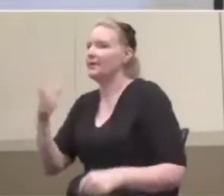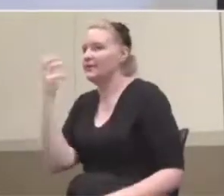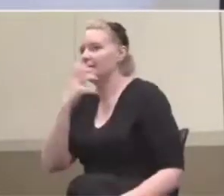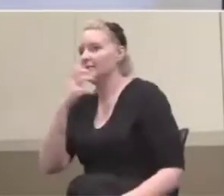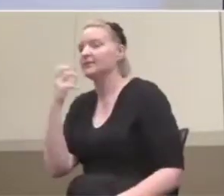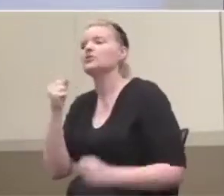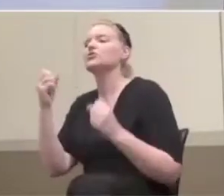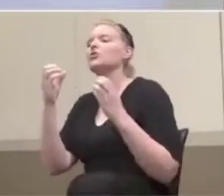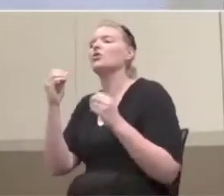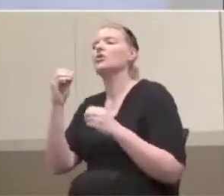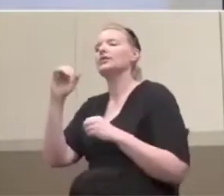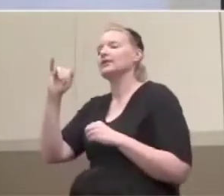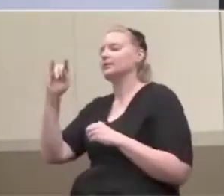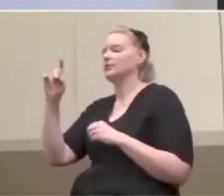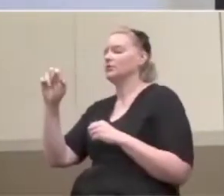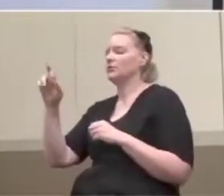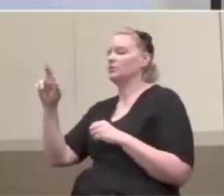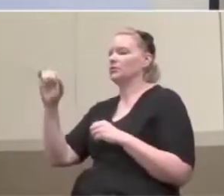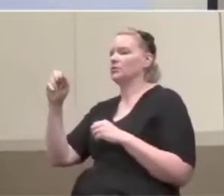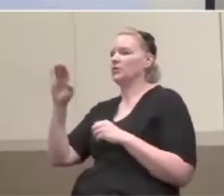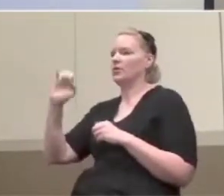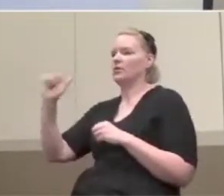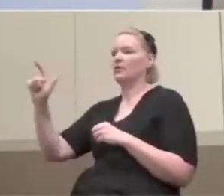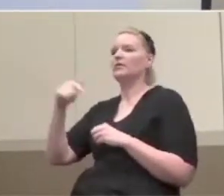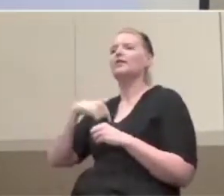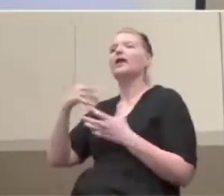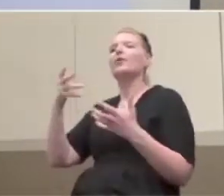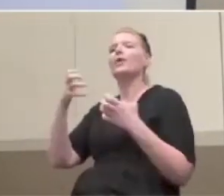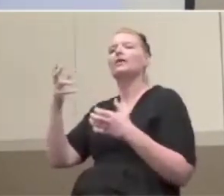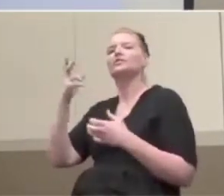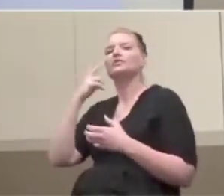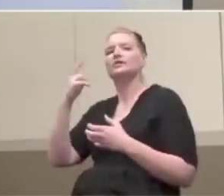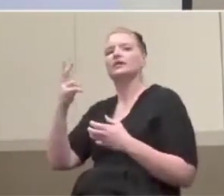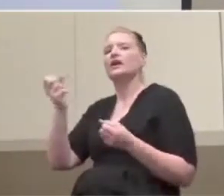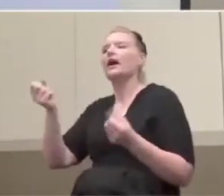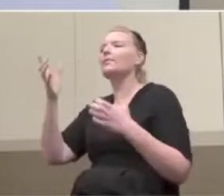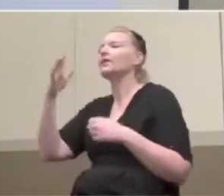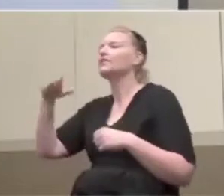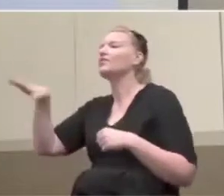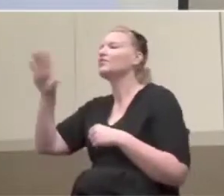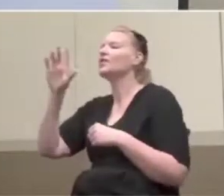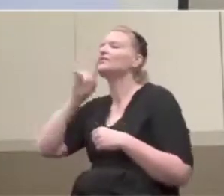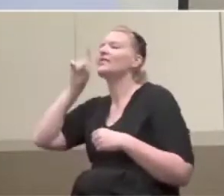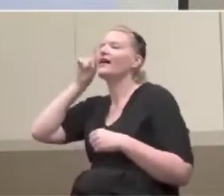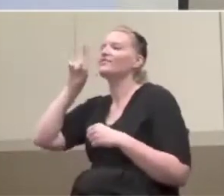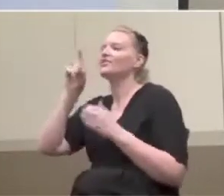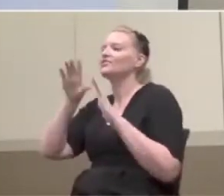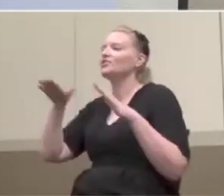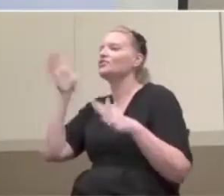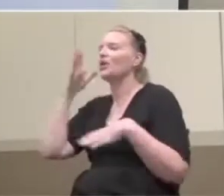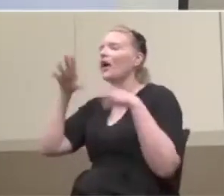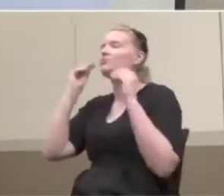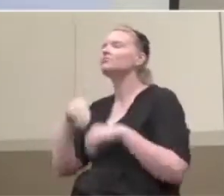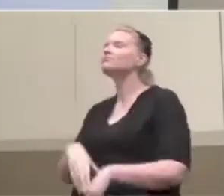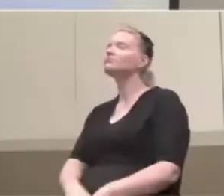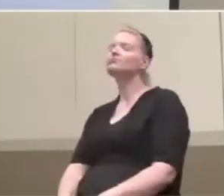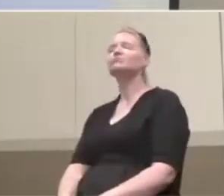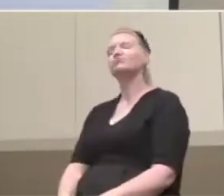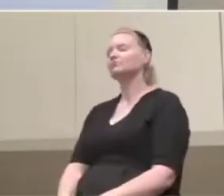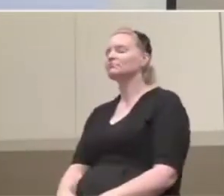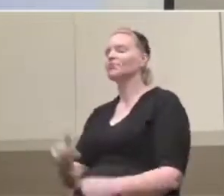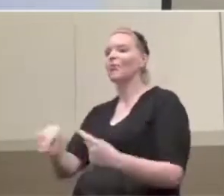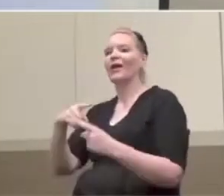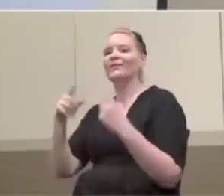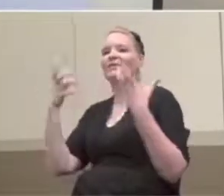I just want to active resistance here. How many of your deaf children shut their eyes when they don't want to hear what you're saying?